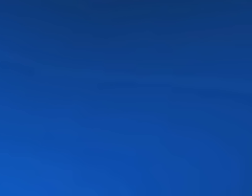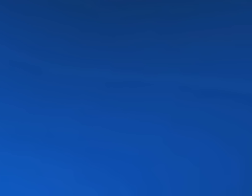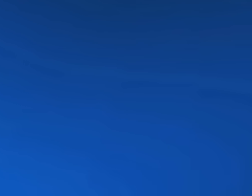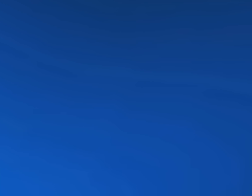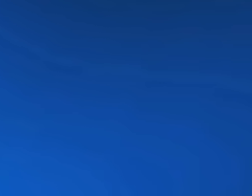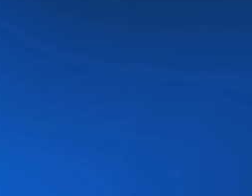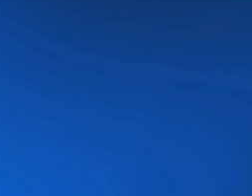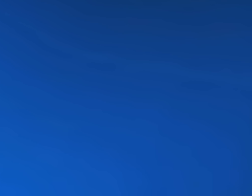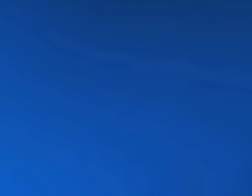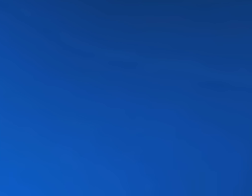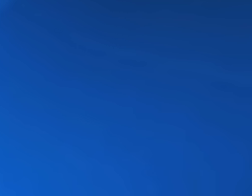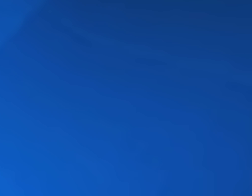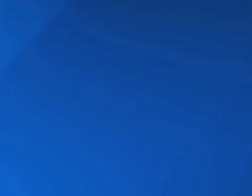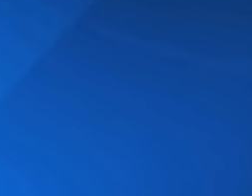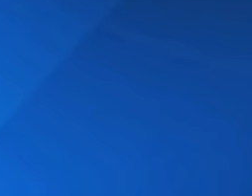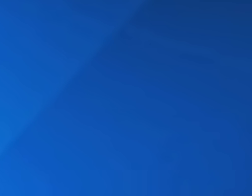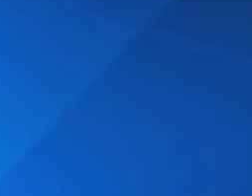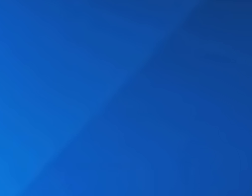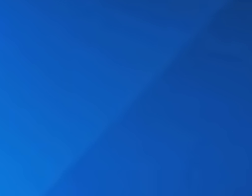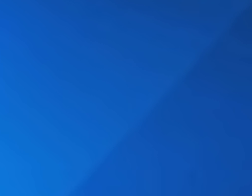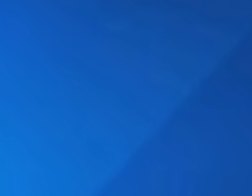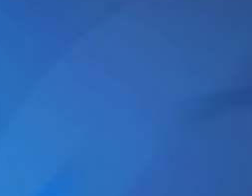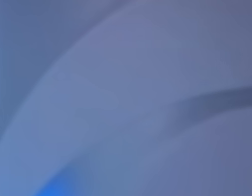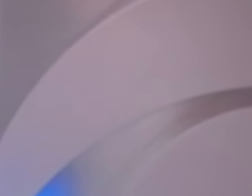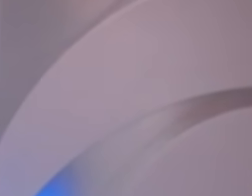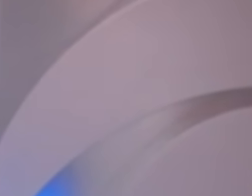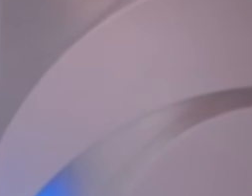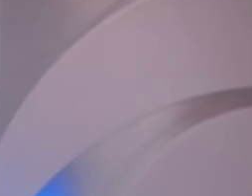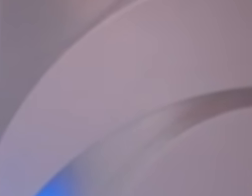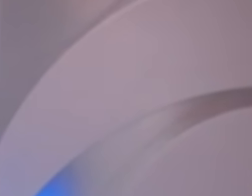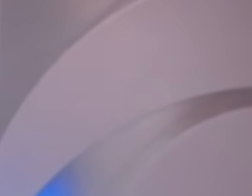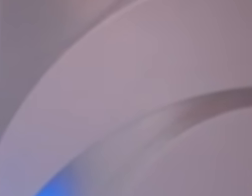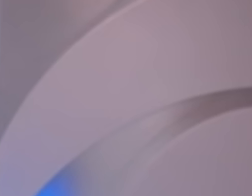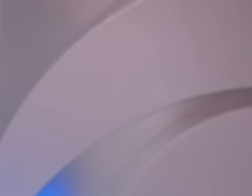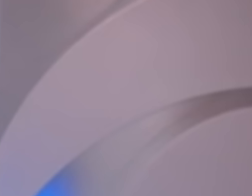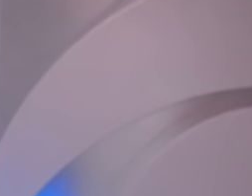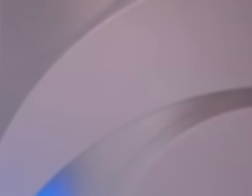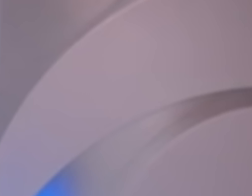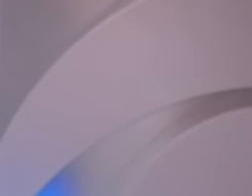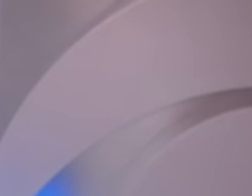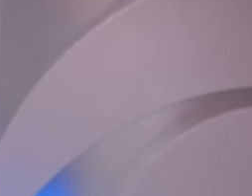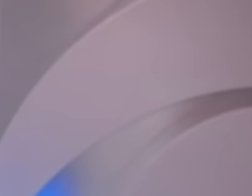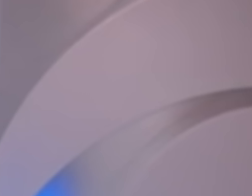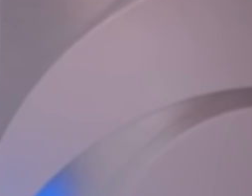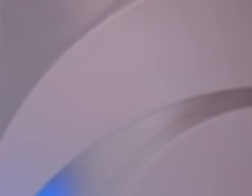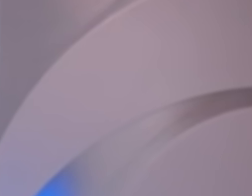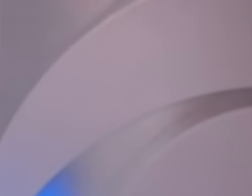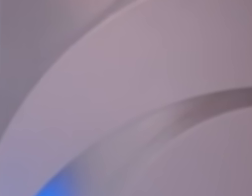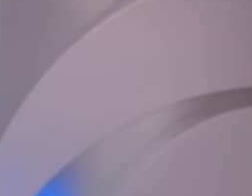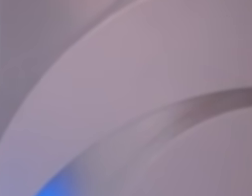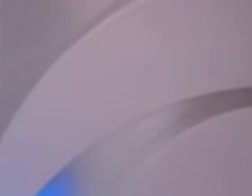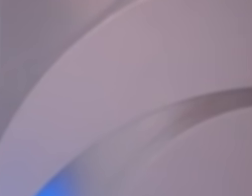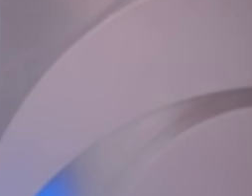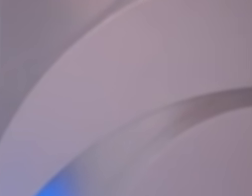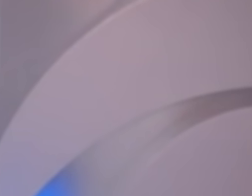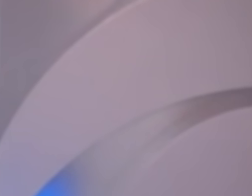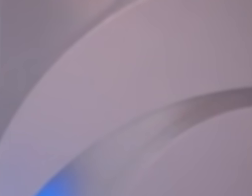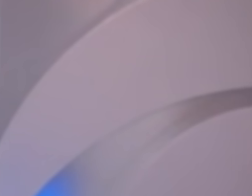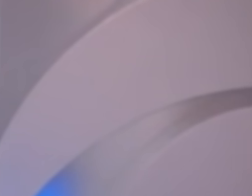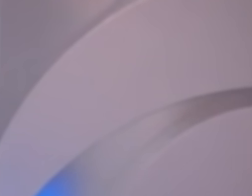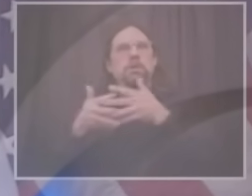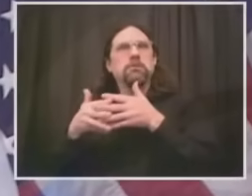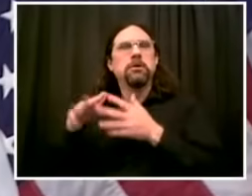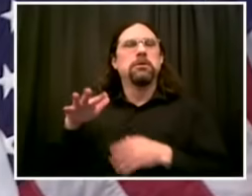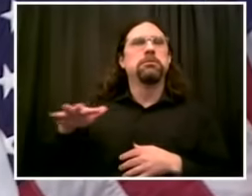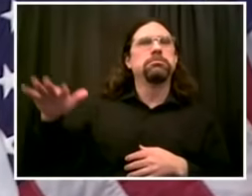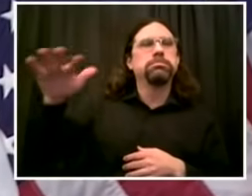From CBS 2 News, this is a special report. Mayor de Blasio is giving an update on the coronavirus pandemic in New York City. Let's listen